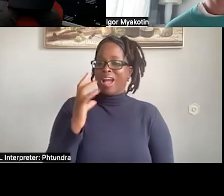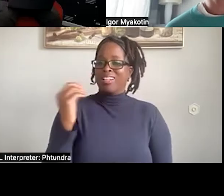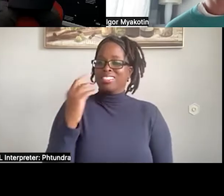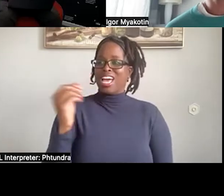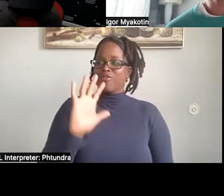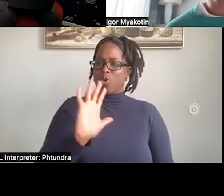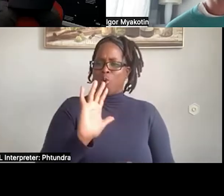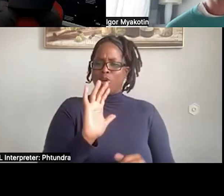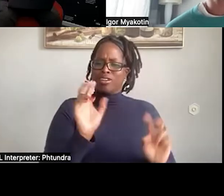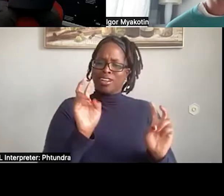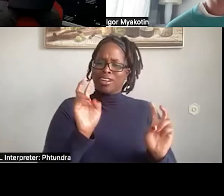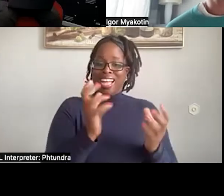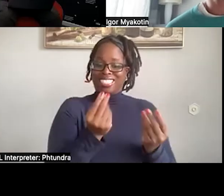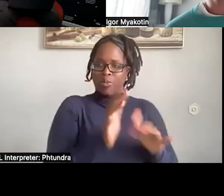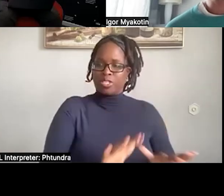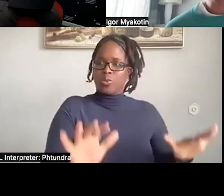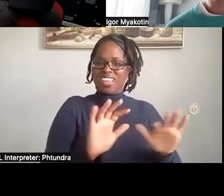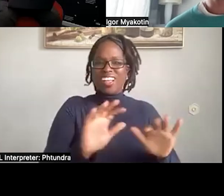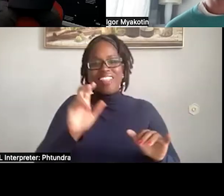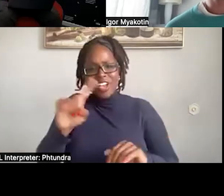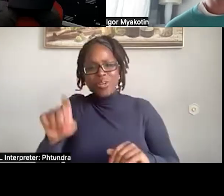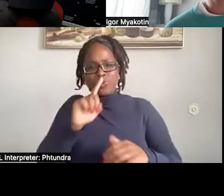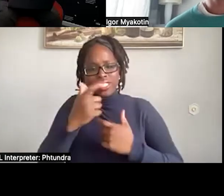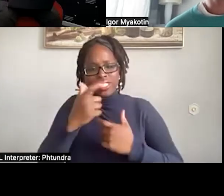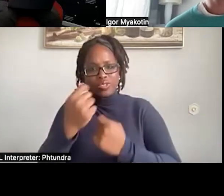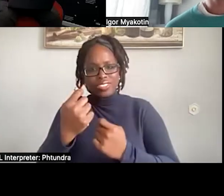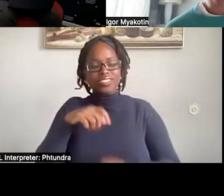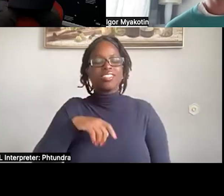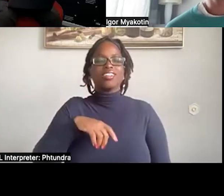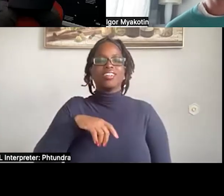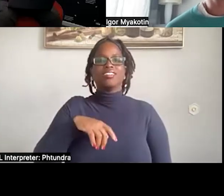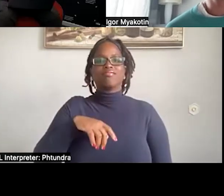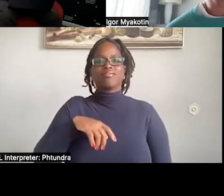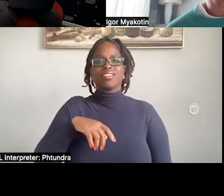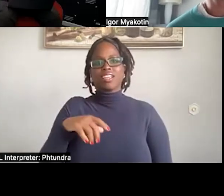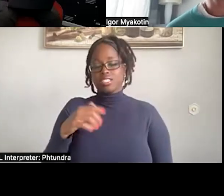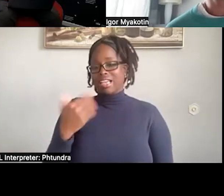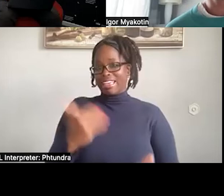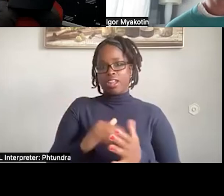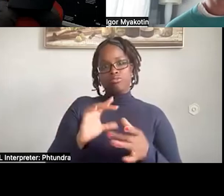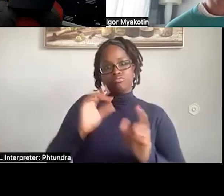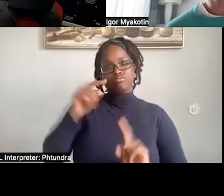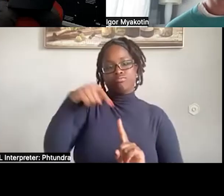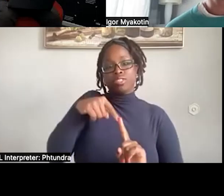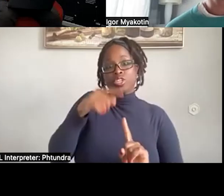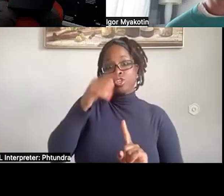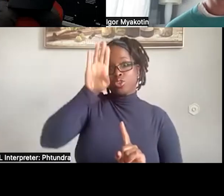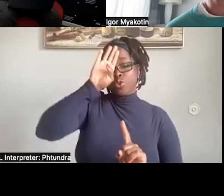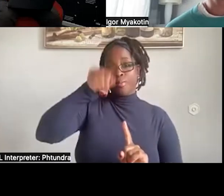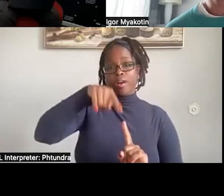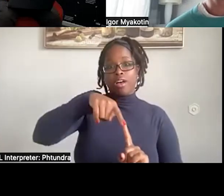It's very interesting. I discuss a lot about a lot of filmmakers from Cuba, and some way they continue to make films about